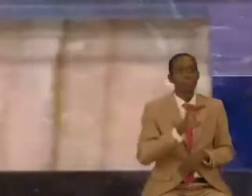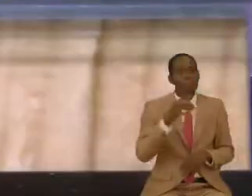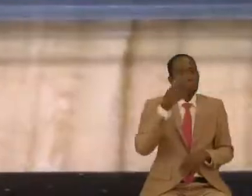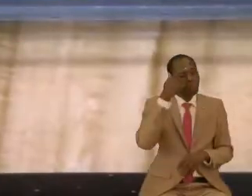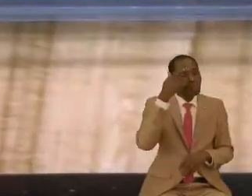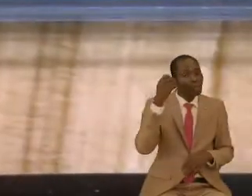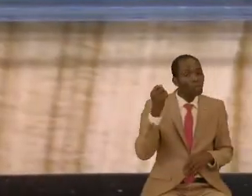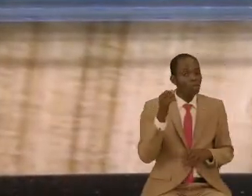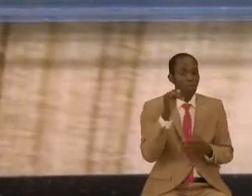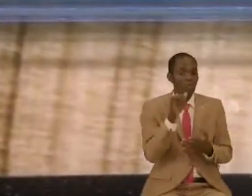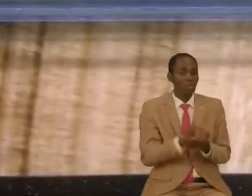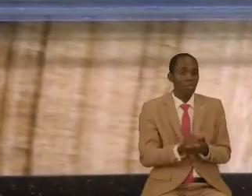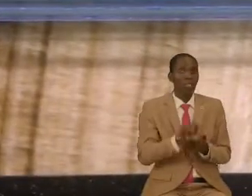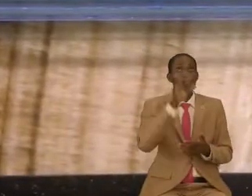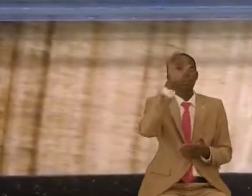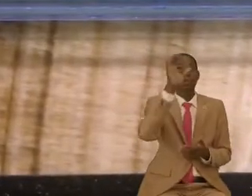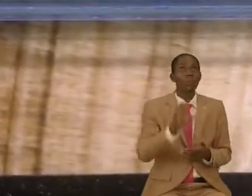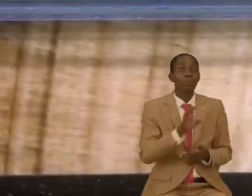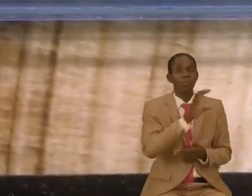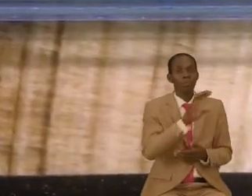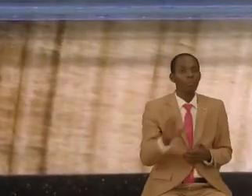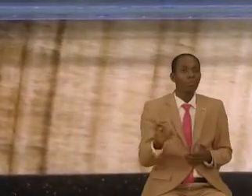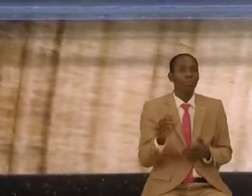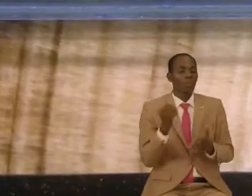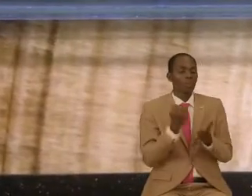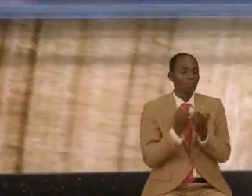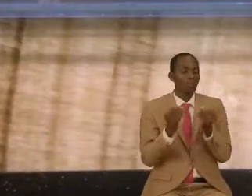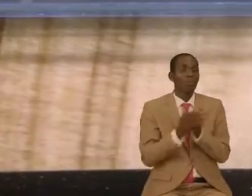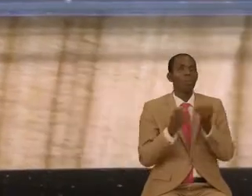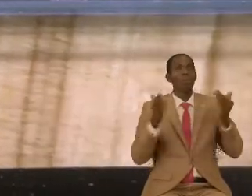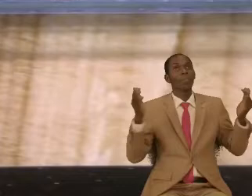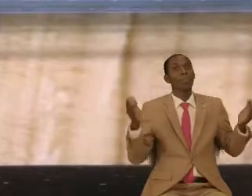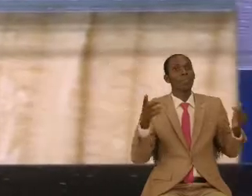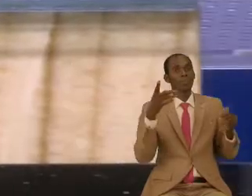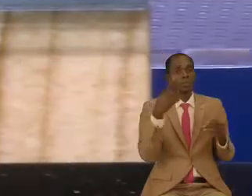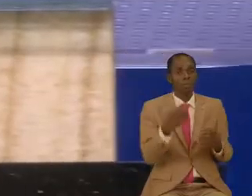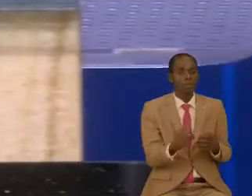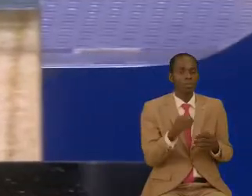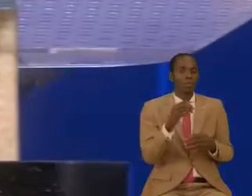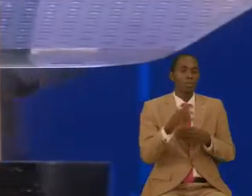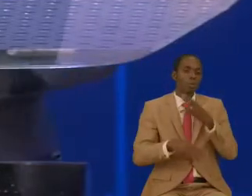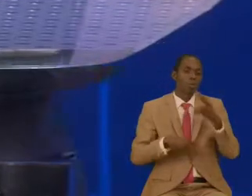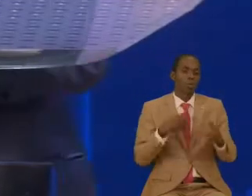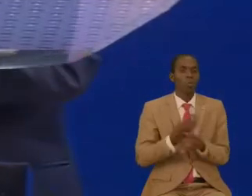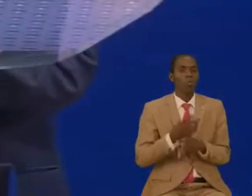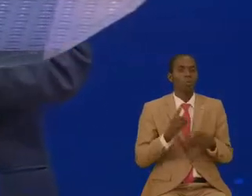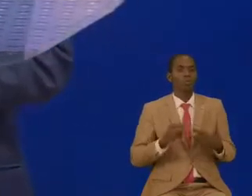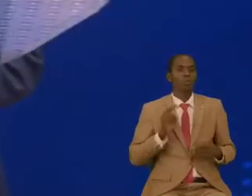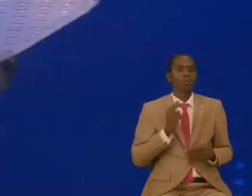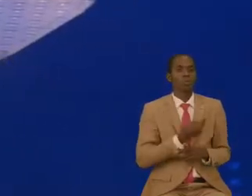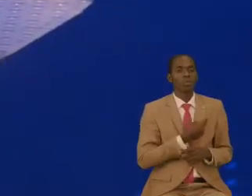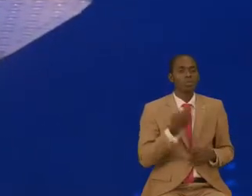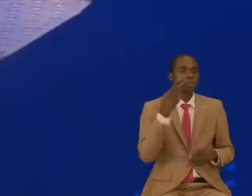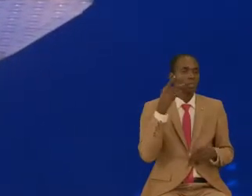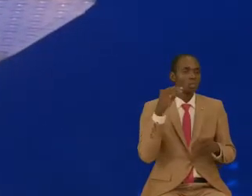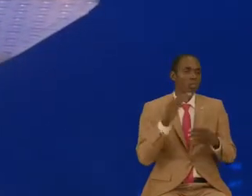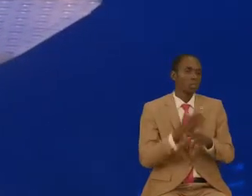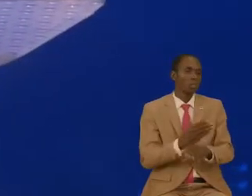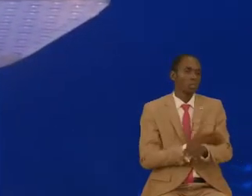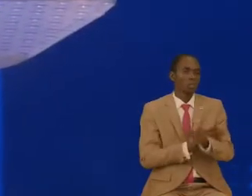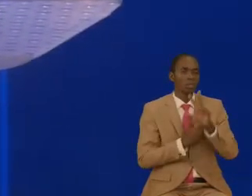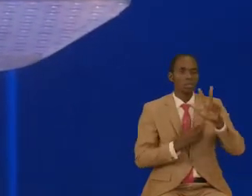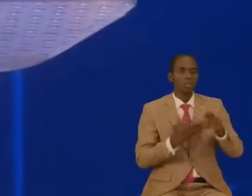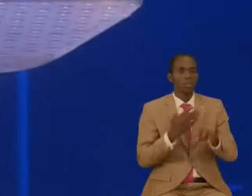because that cross crucified the world to us. We're coming to number three here.